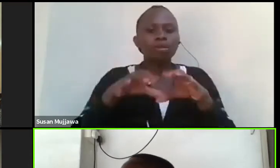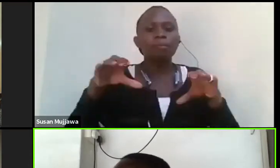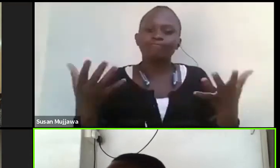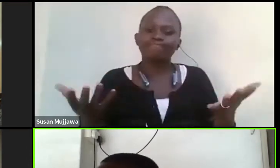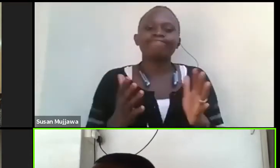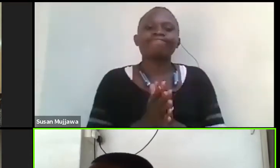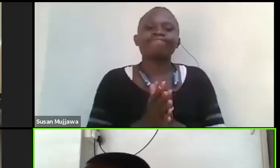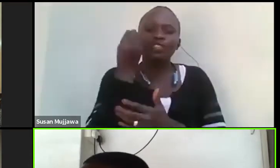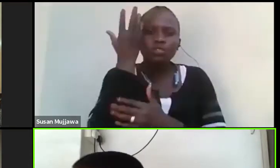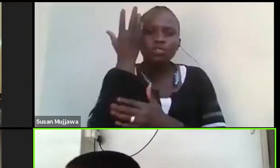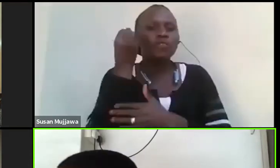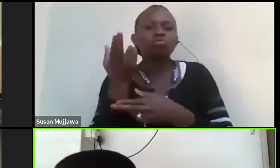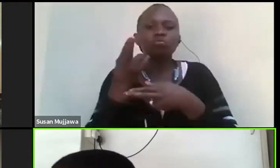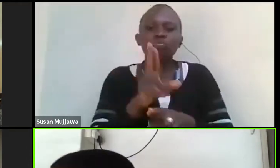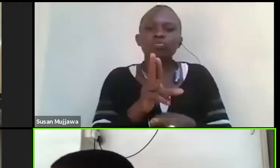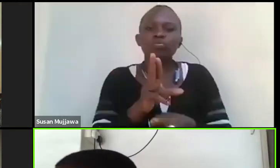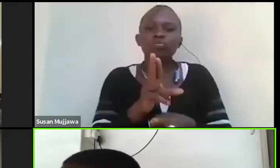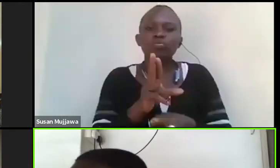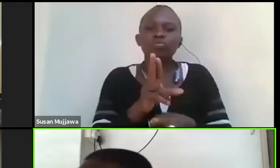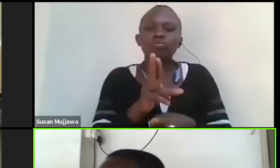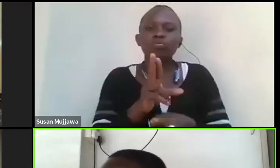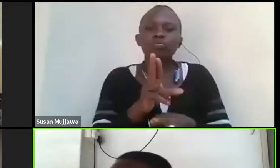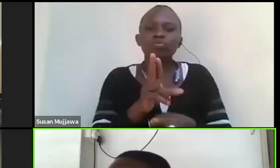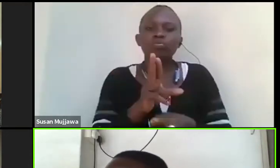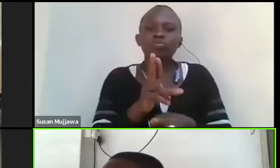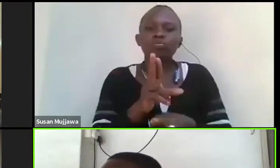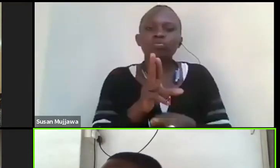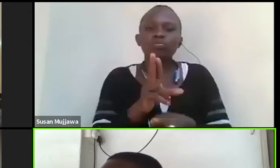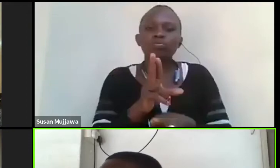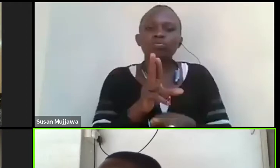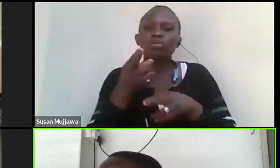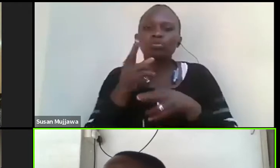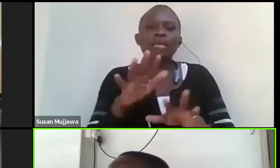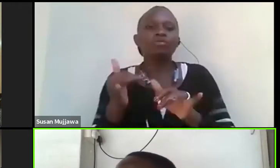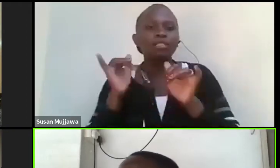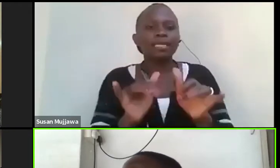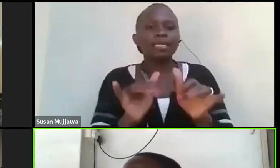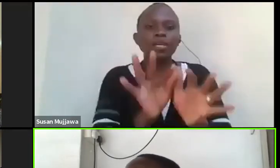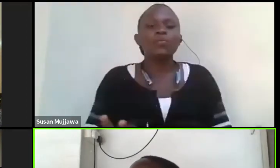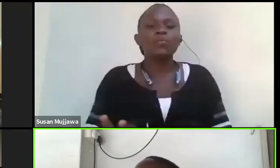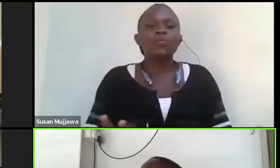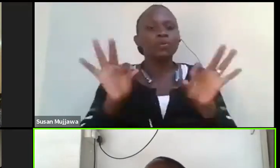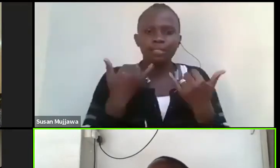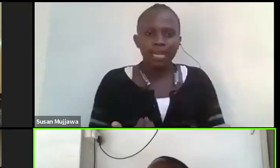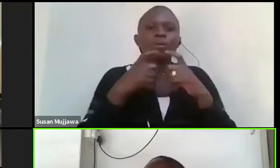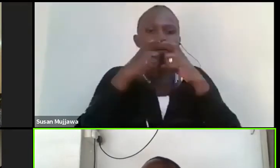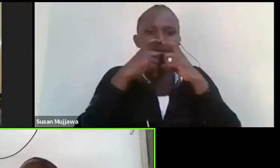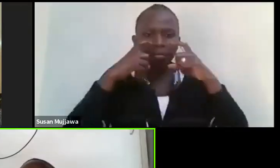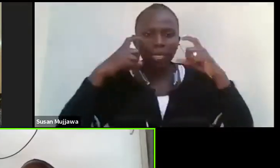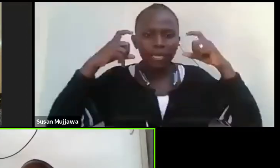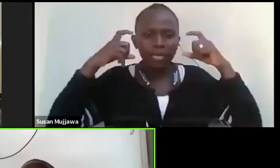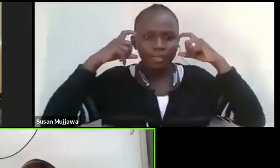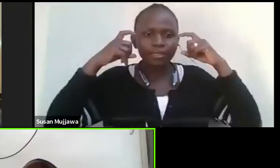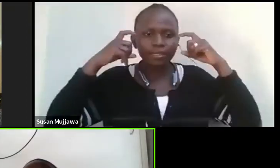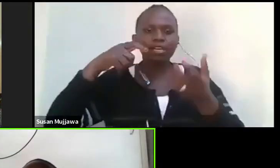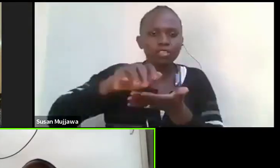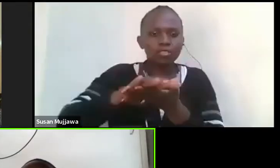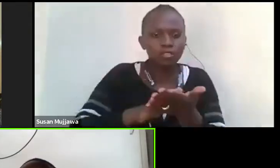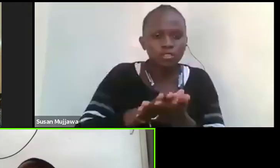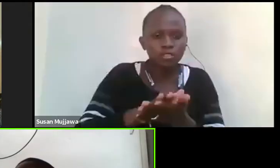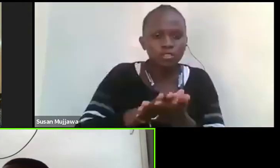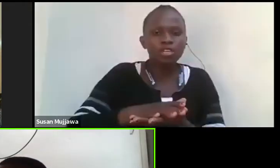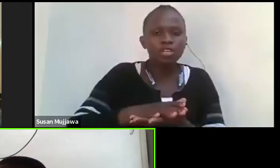stay relevant. So masks, sanitizer, liquid soap, people have innovated in all sectors